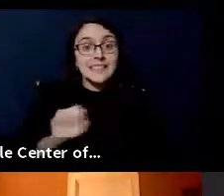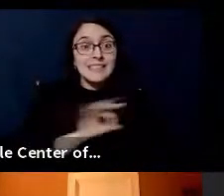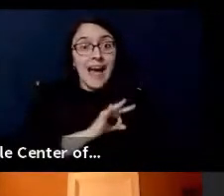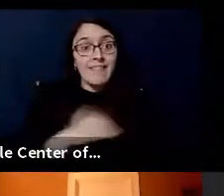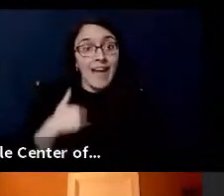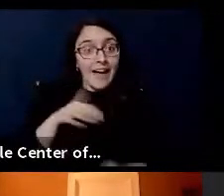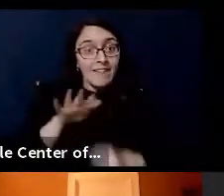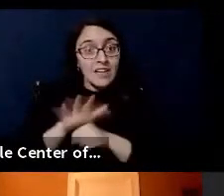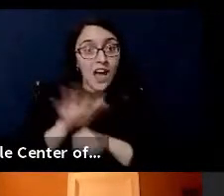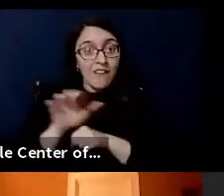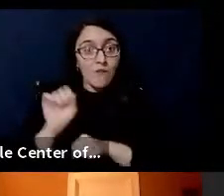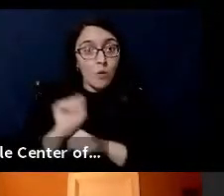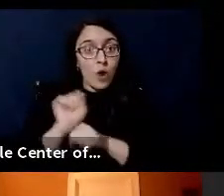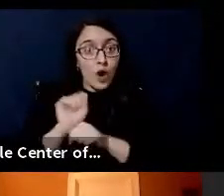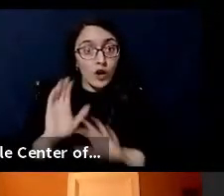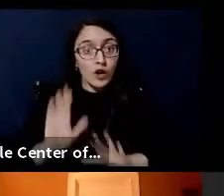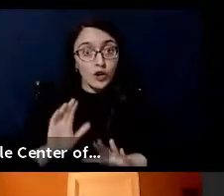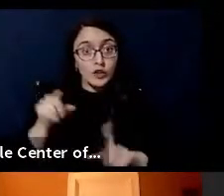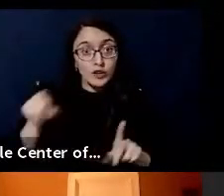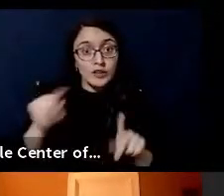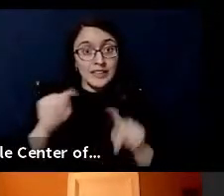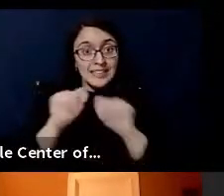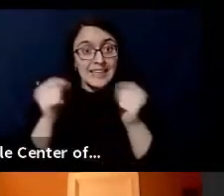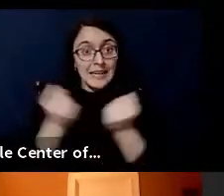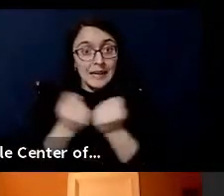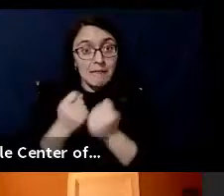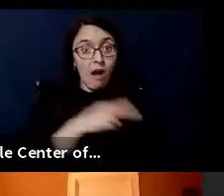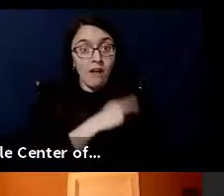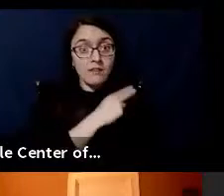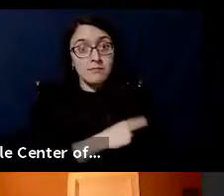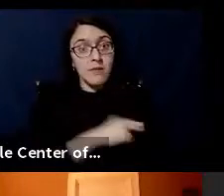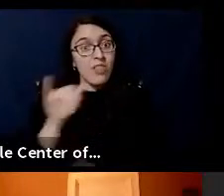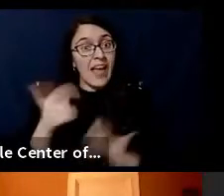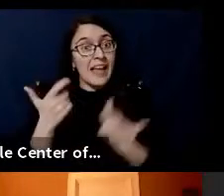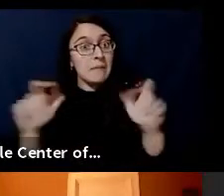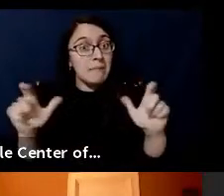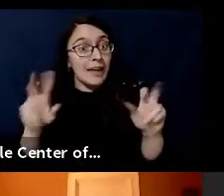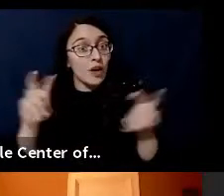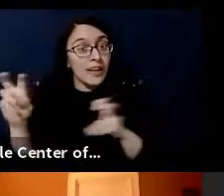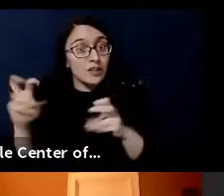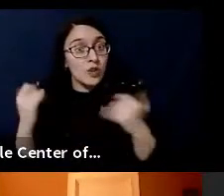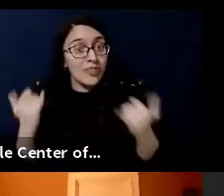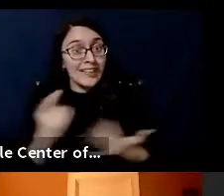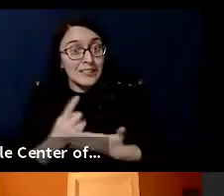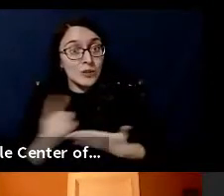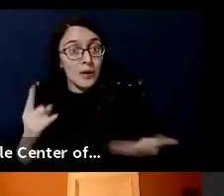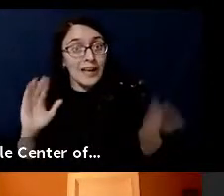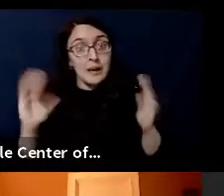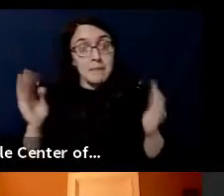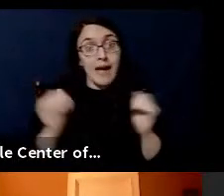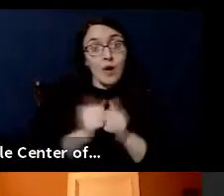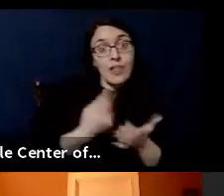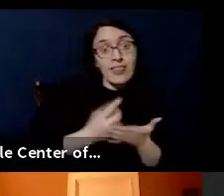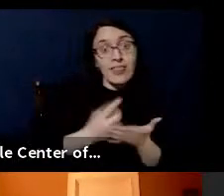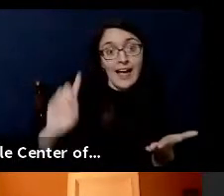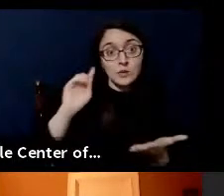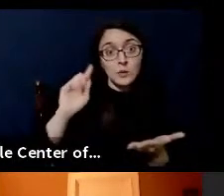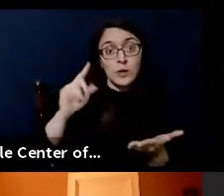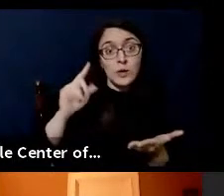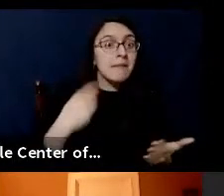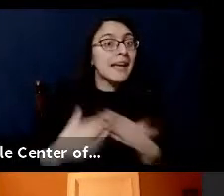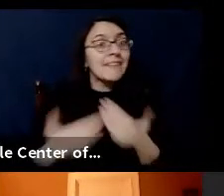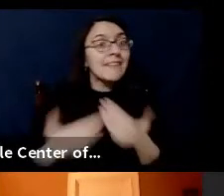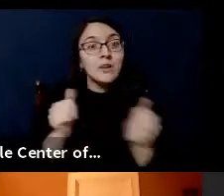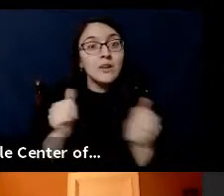no question that has become, I mean, that's a bigger issue for us this week than it was last week, because, I mean, even with the 5 core